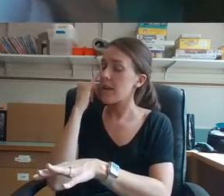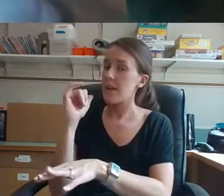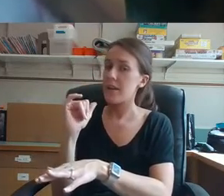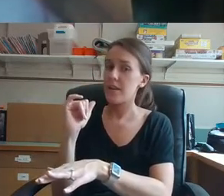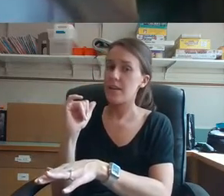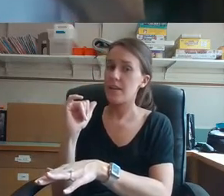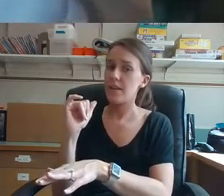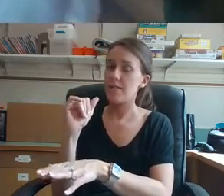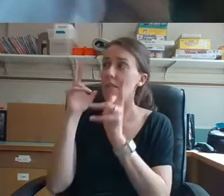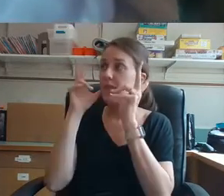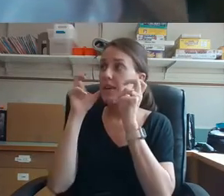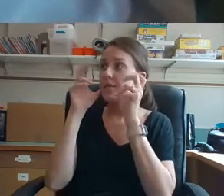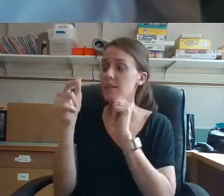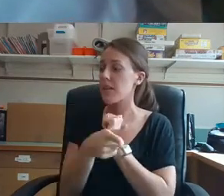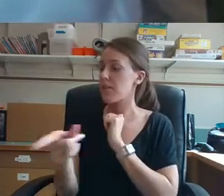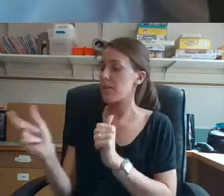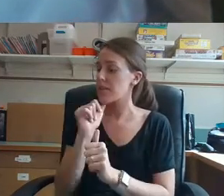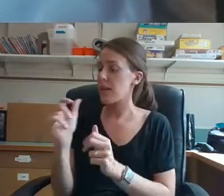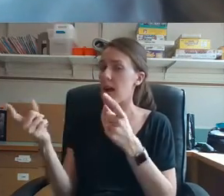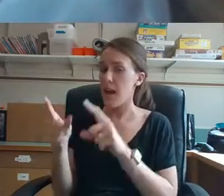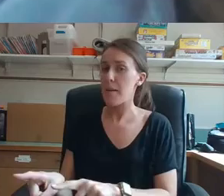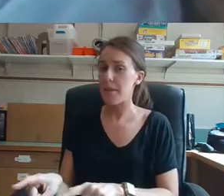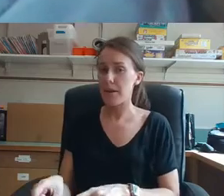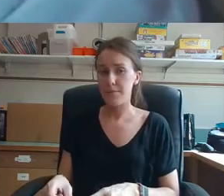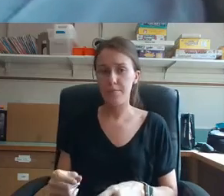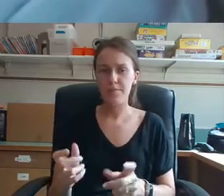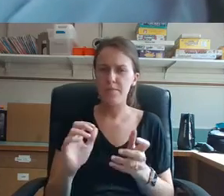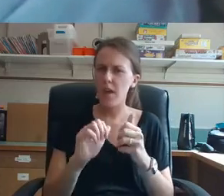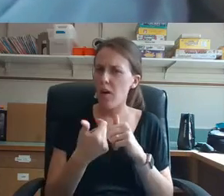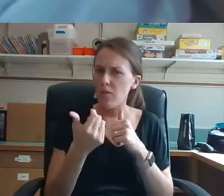How is she feeling, boys and girls?